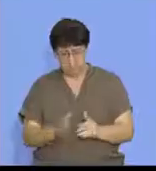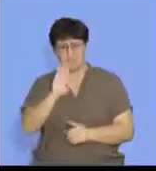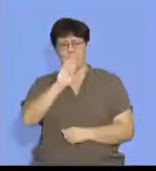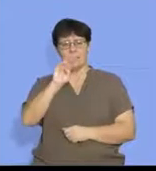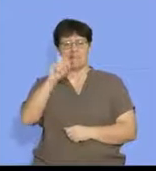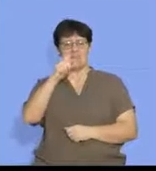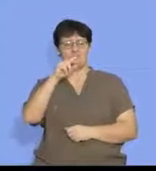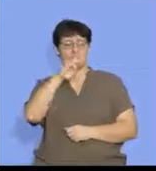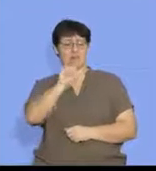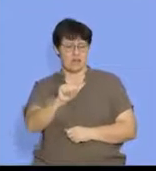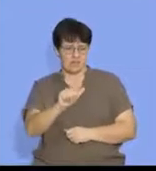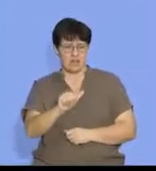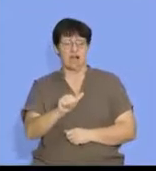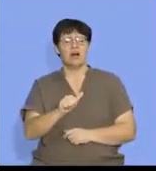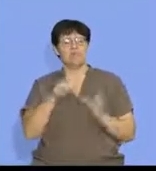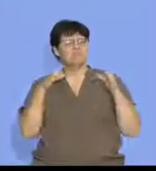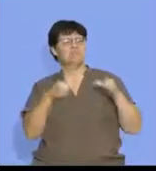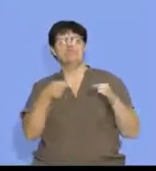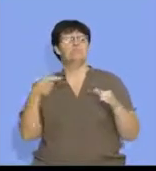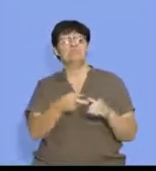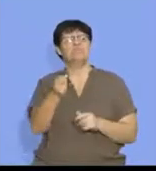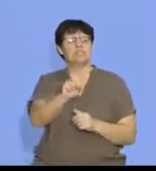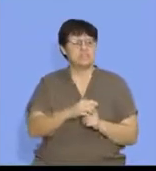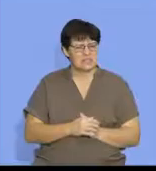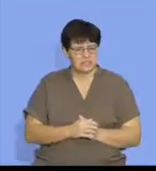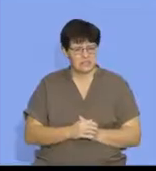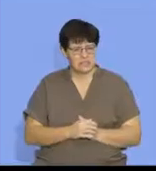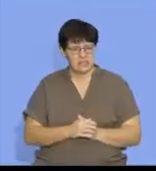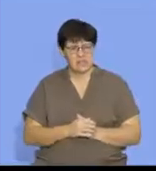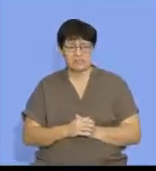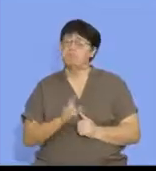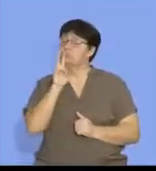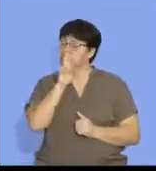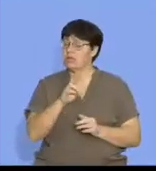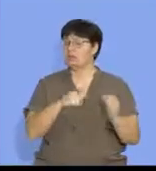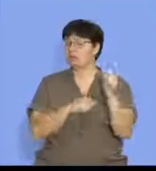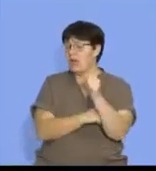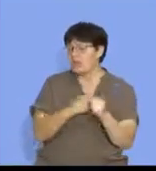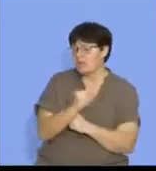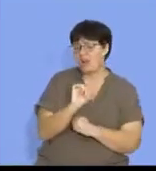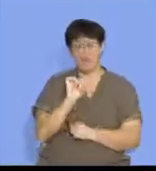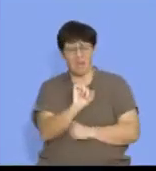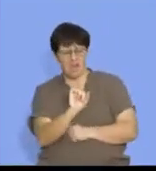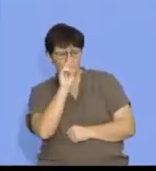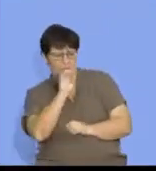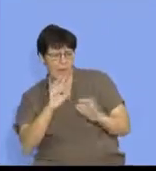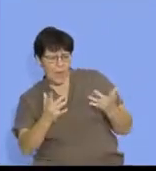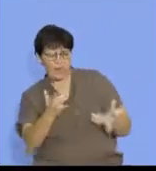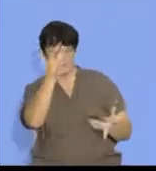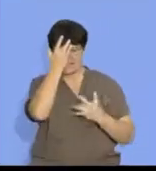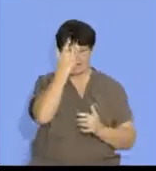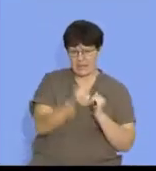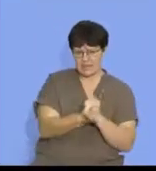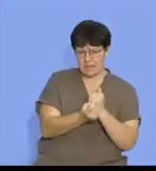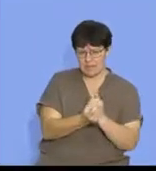is, the whole kingdom bacteria, what a bacterium. Again, we looked at structure, characteristics, the disease.